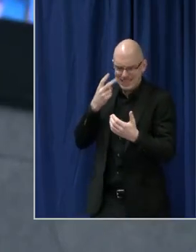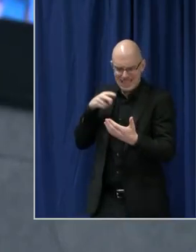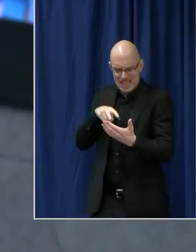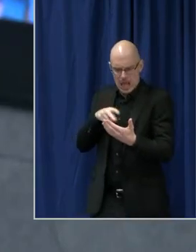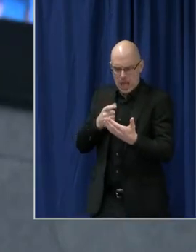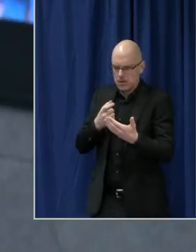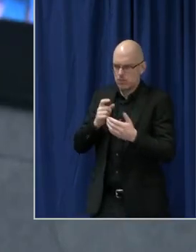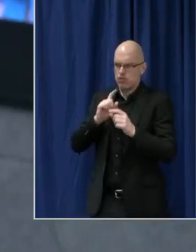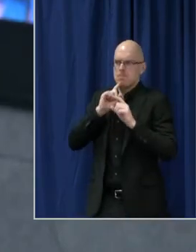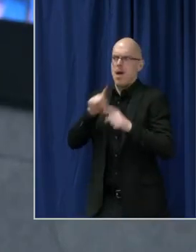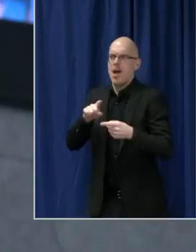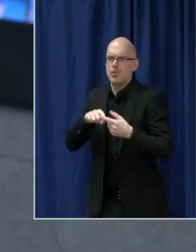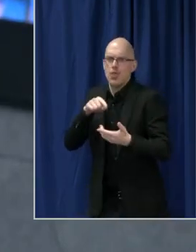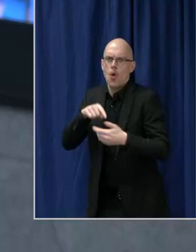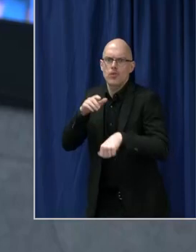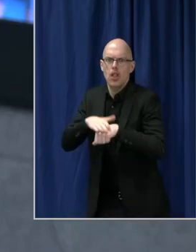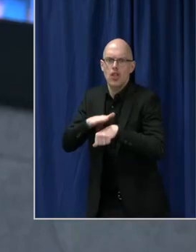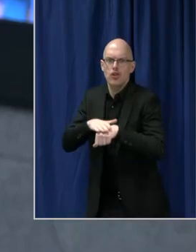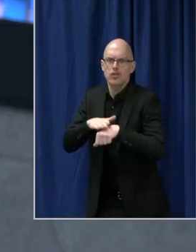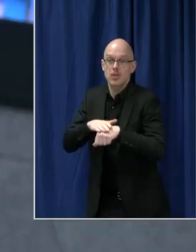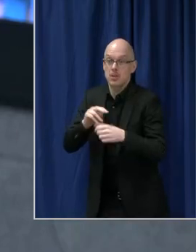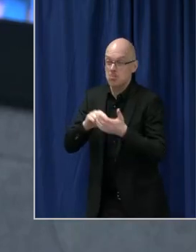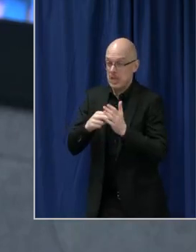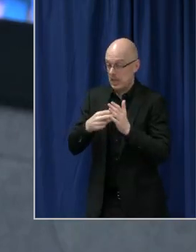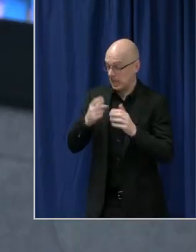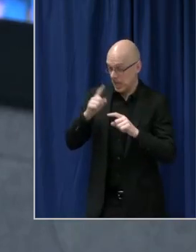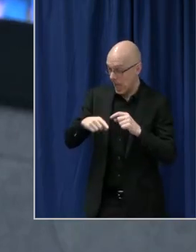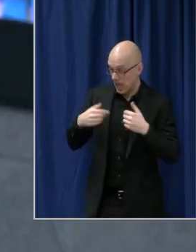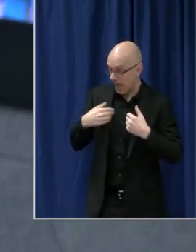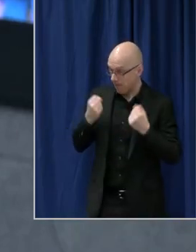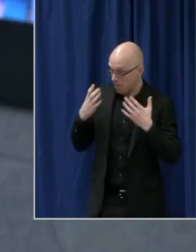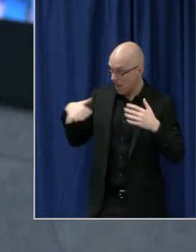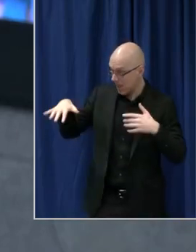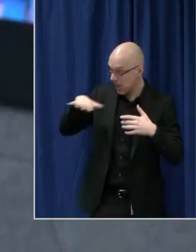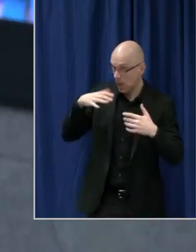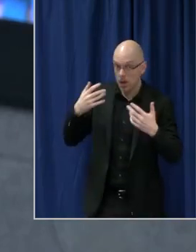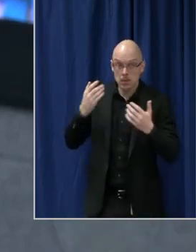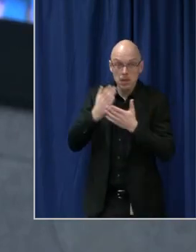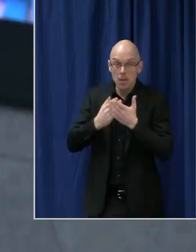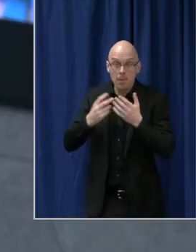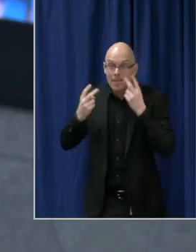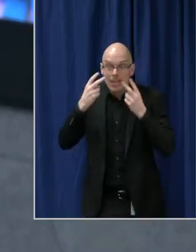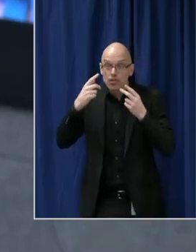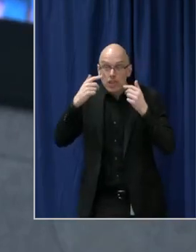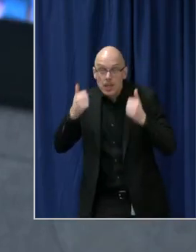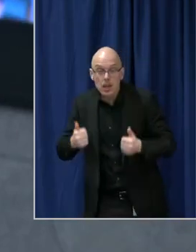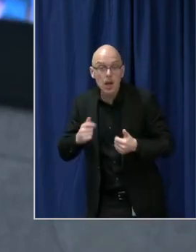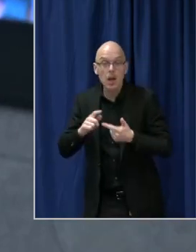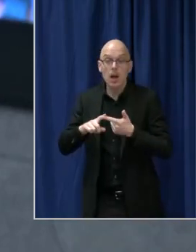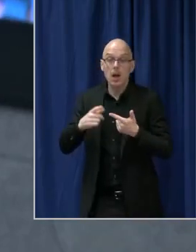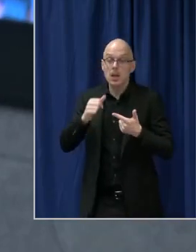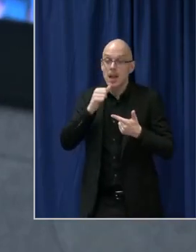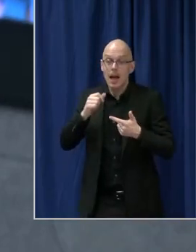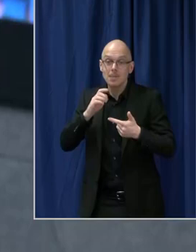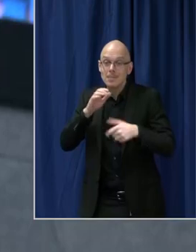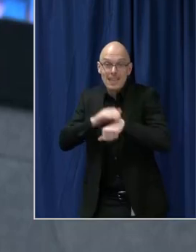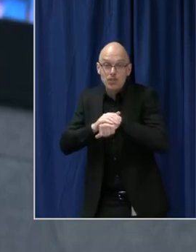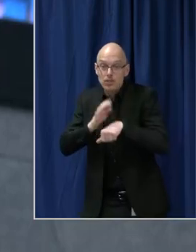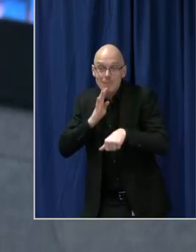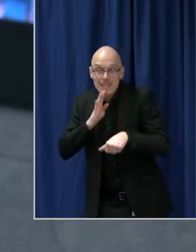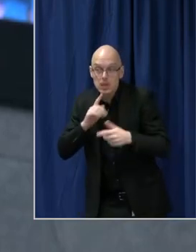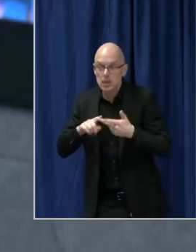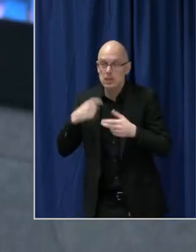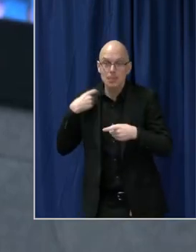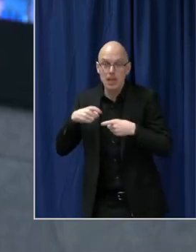And so we can't have large swaths of Americans, whether they are vision or hearing impaired, non-English or Spanish speakers, get left